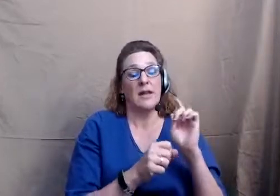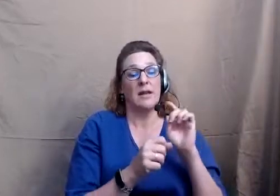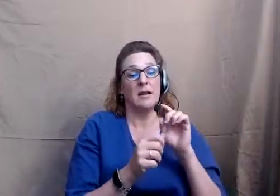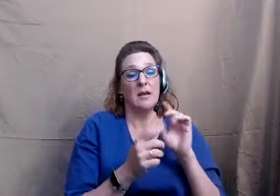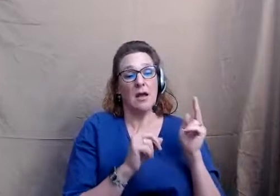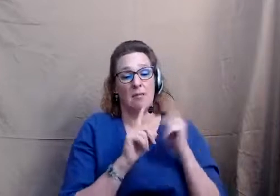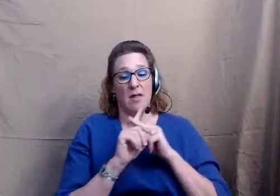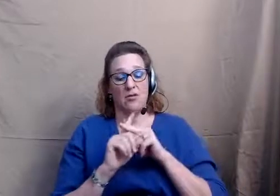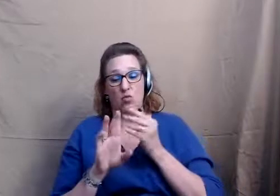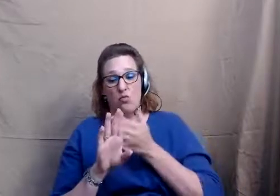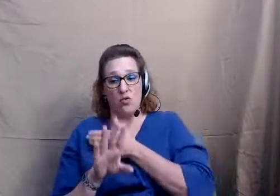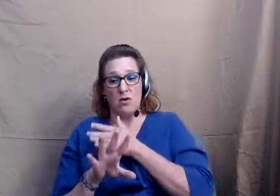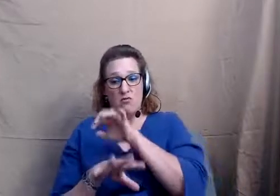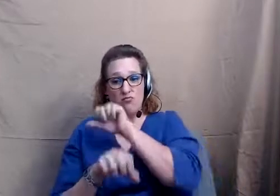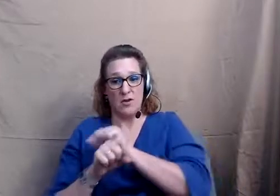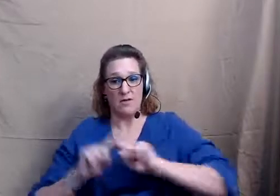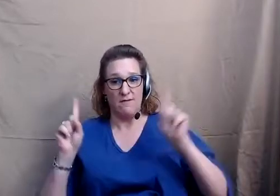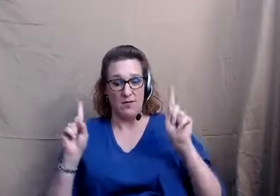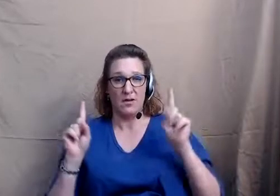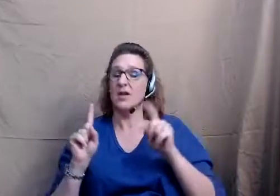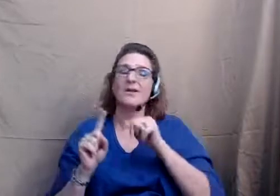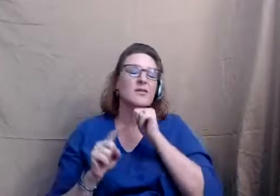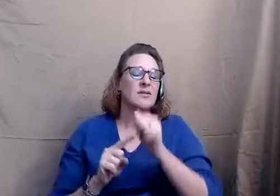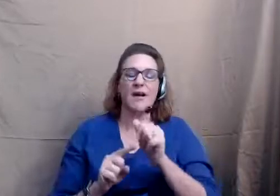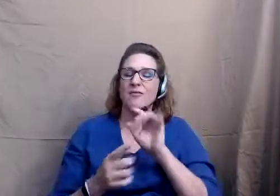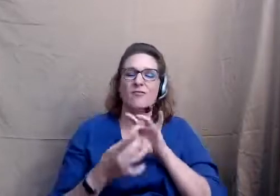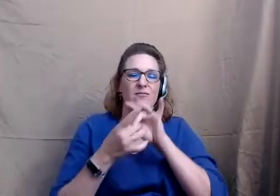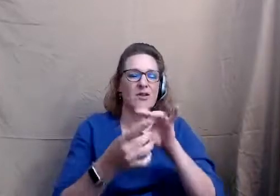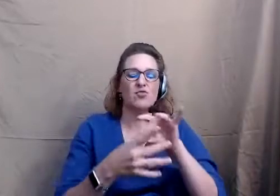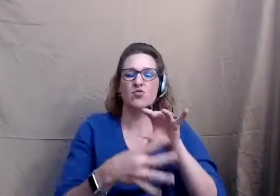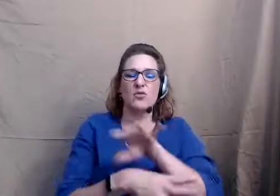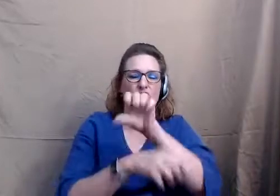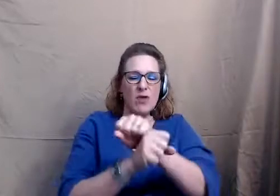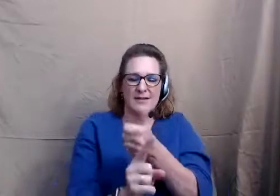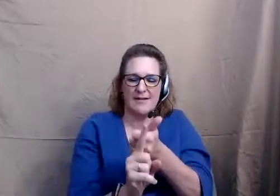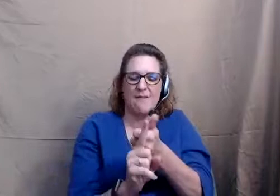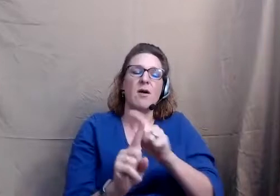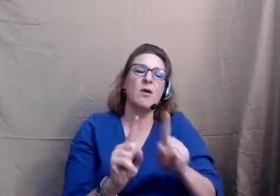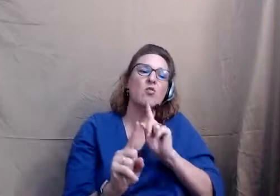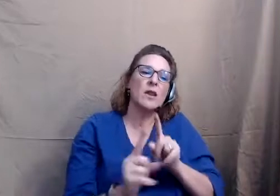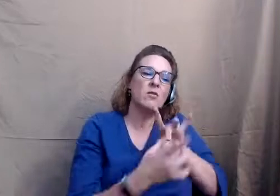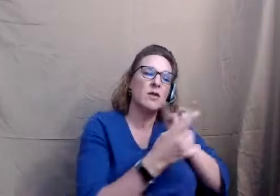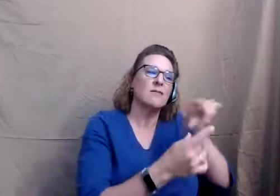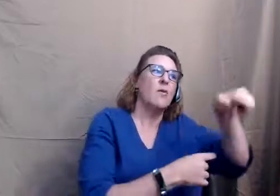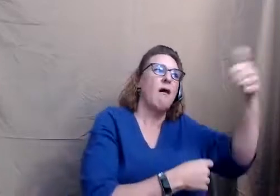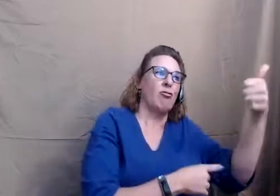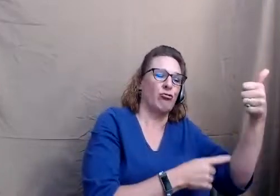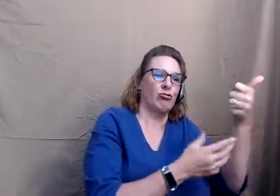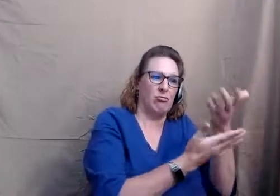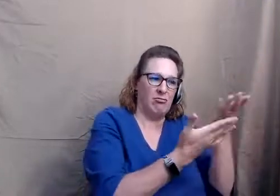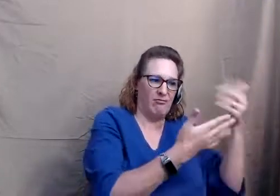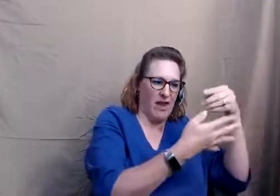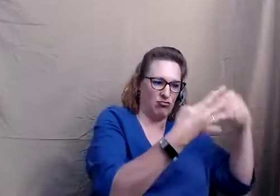the risk of offending, so that it's not really related to the arrest at all, it's related to other factors. Studies on